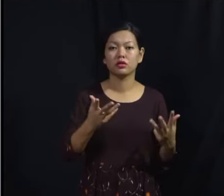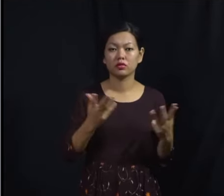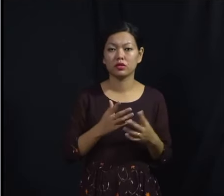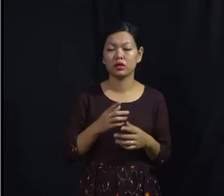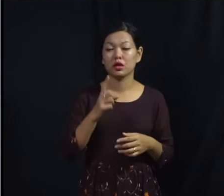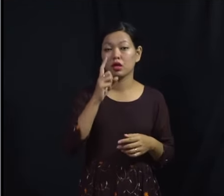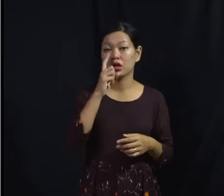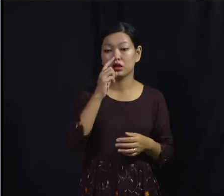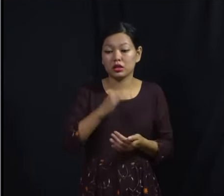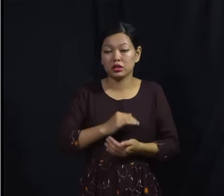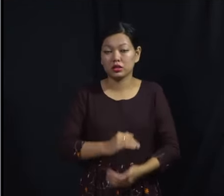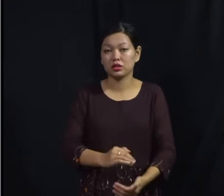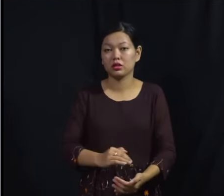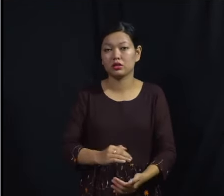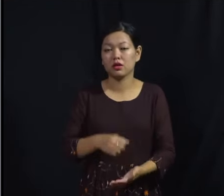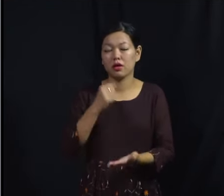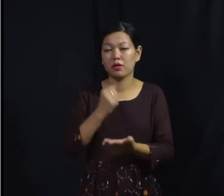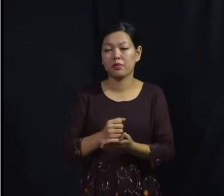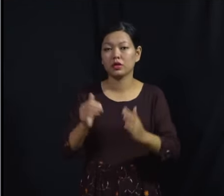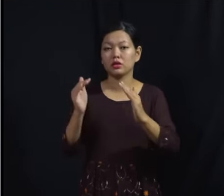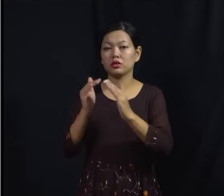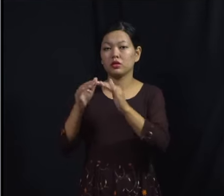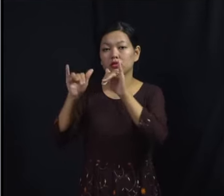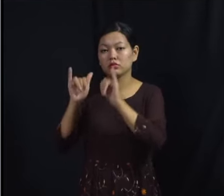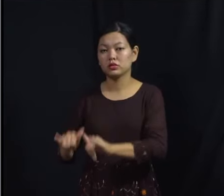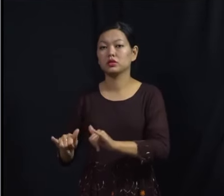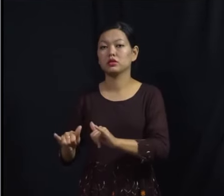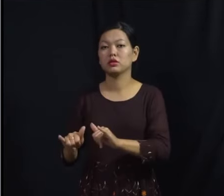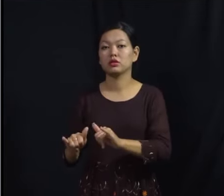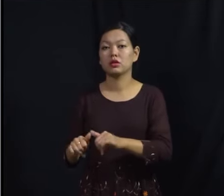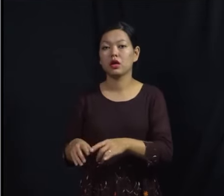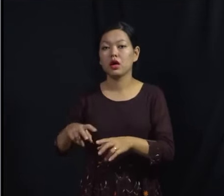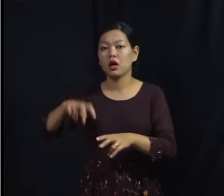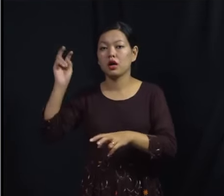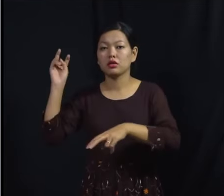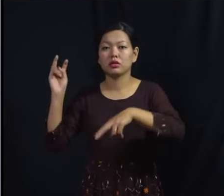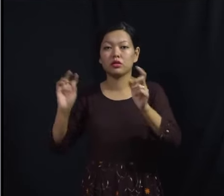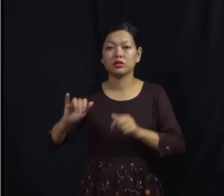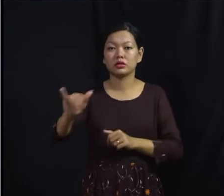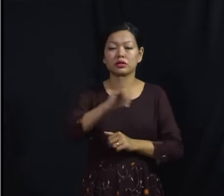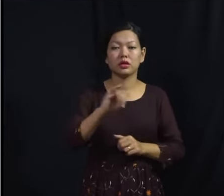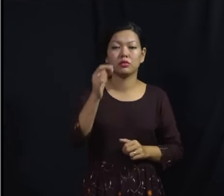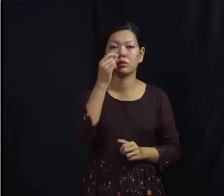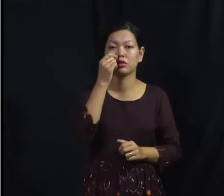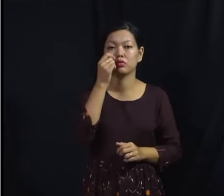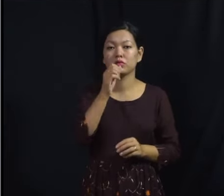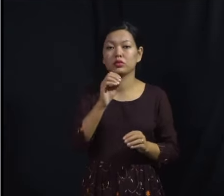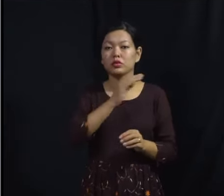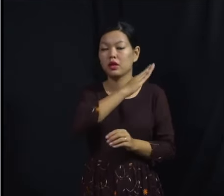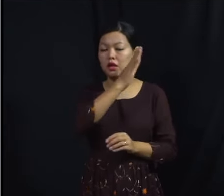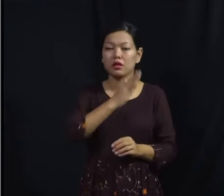anyway. You better get used to staying at home, being home, you know. All these kind of views and opinions were impressed upon